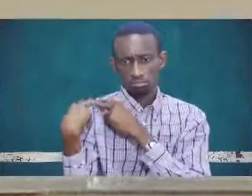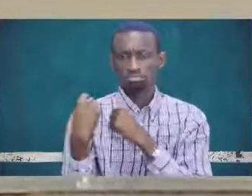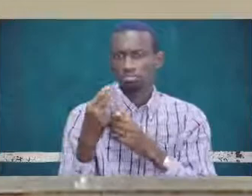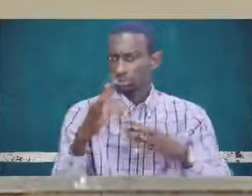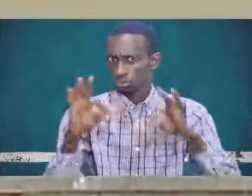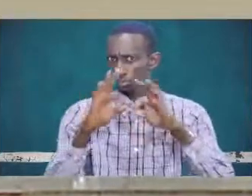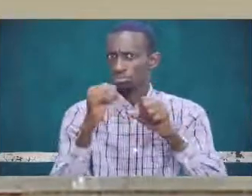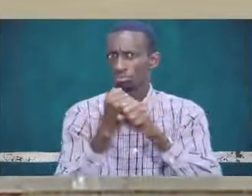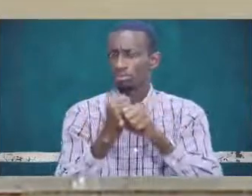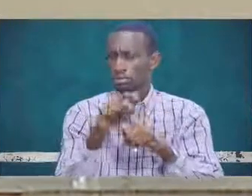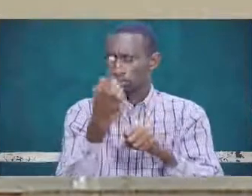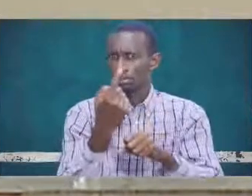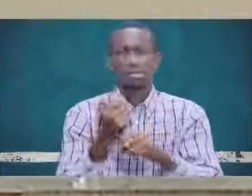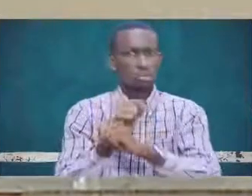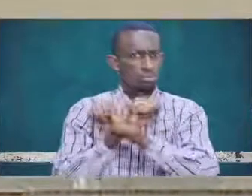that are present